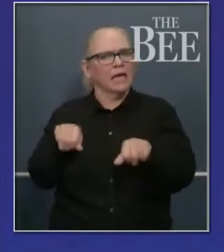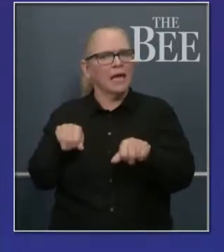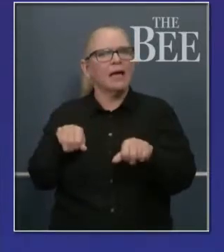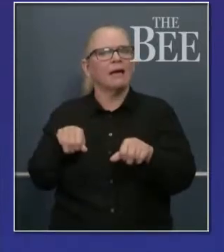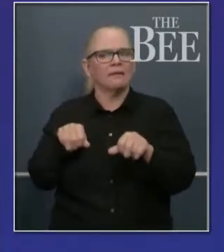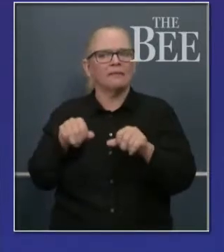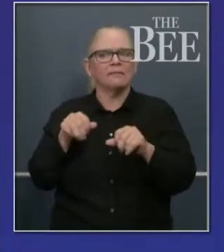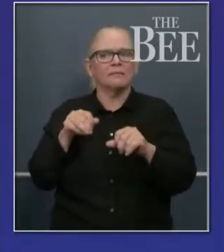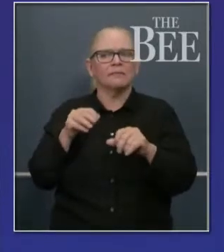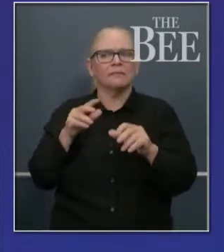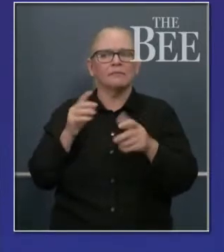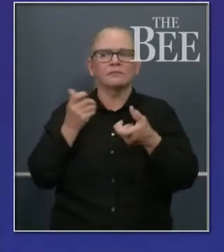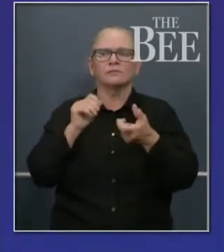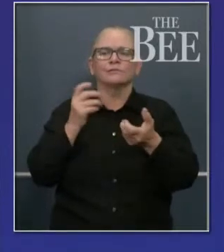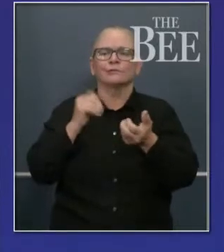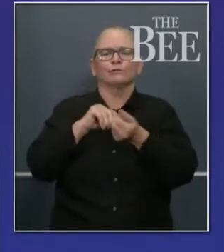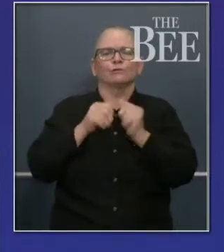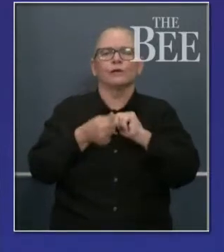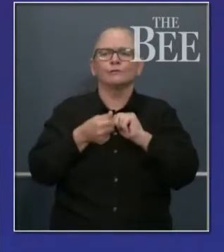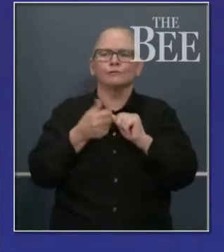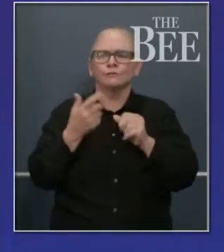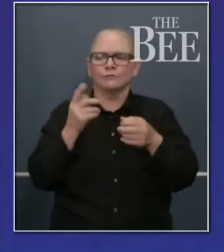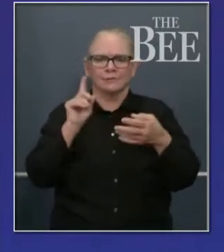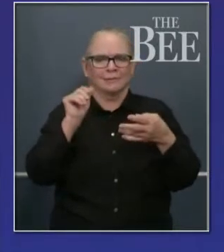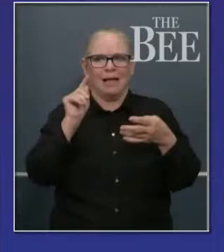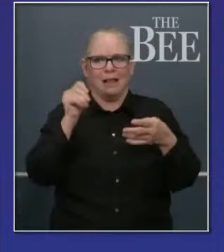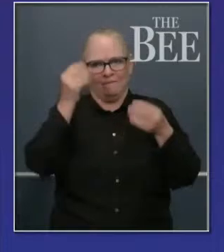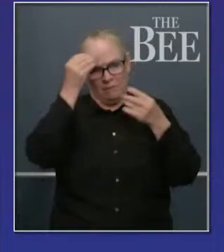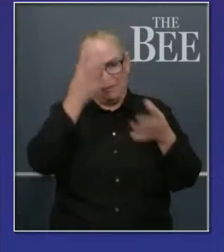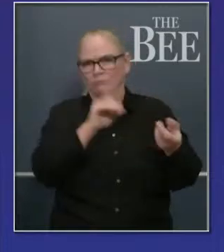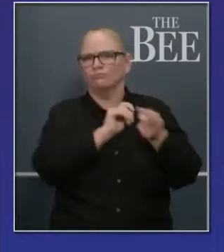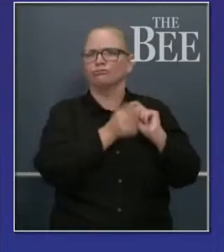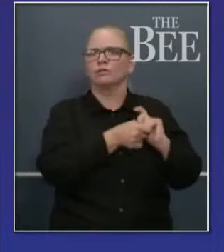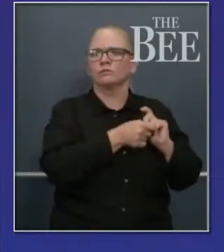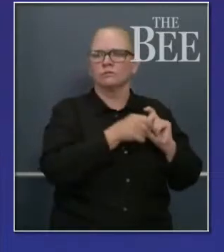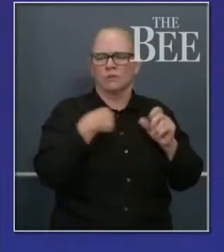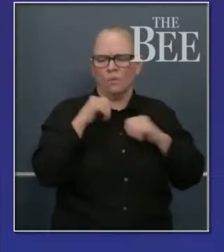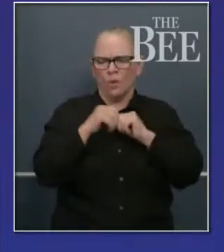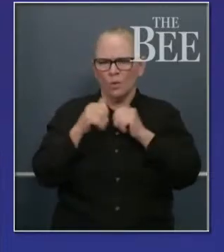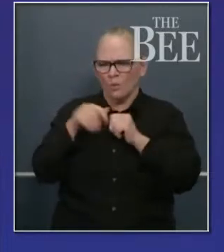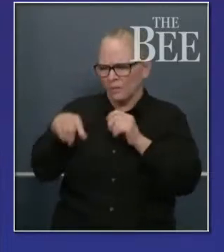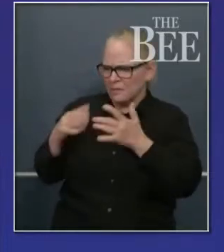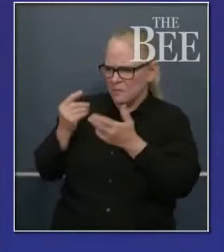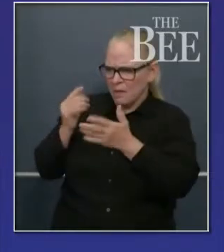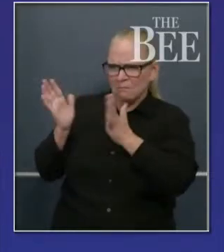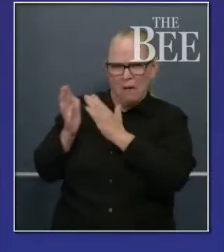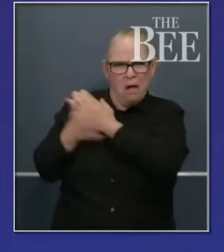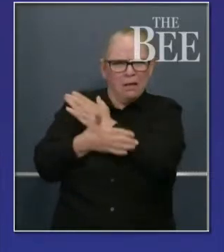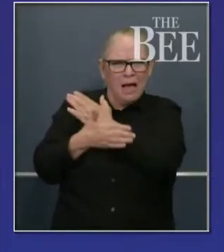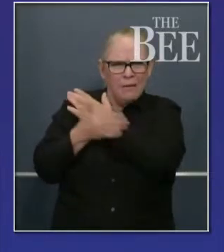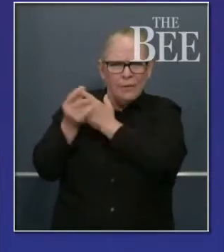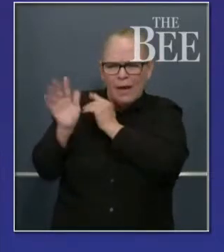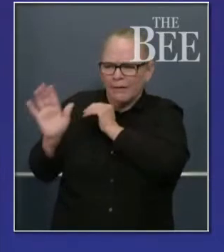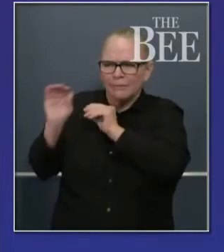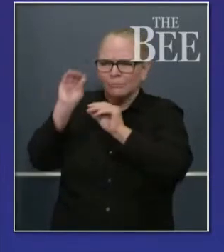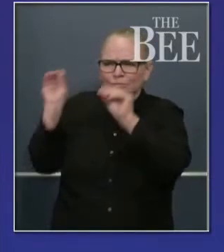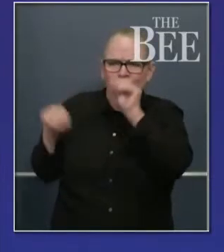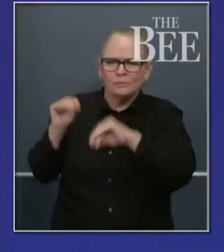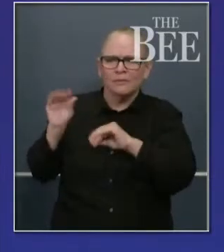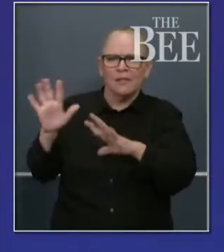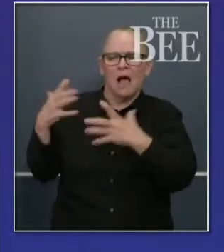changes in the calculations of our data. We're working with them, specifically those small counties. I appreciate health officers in the small counties,